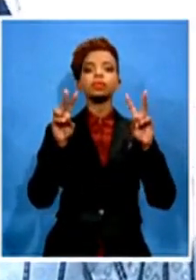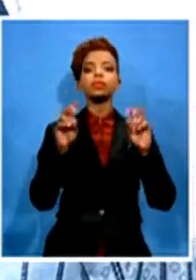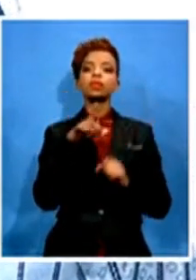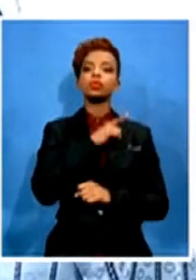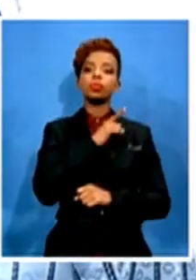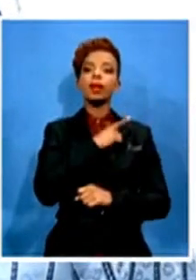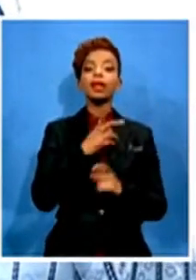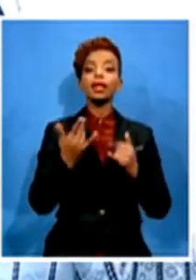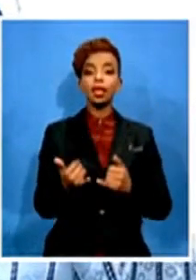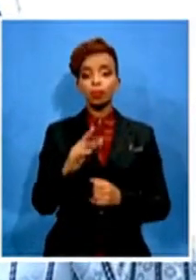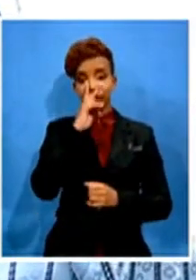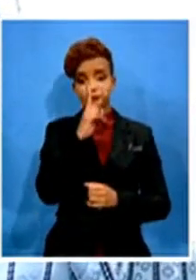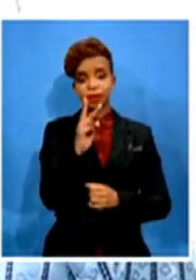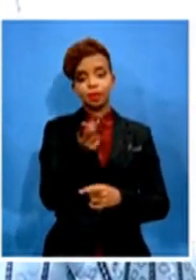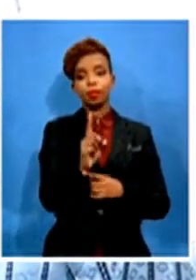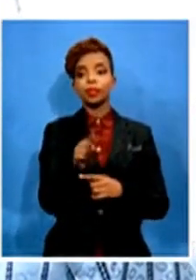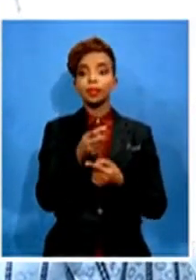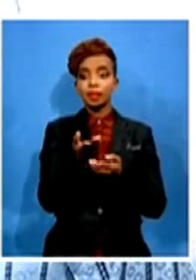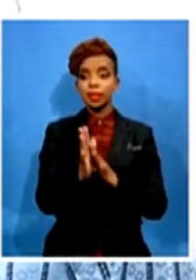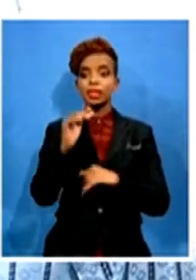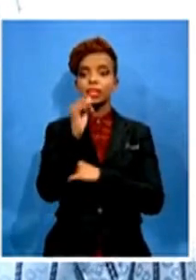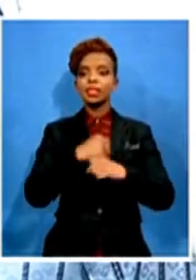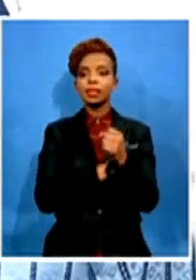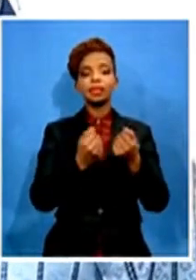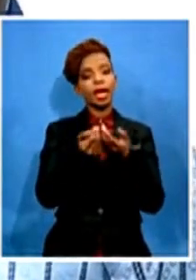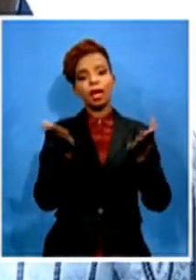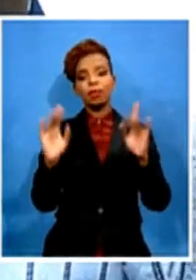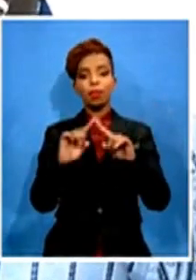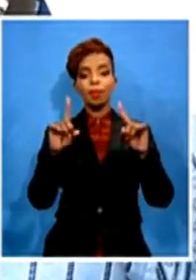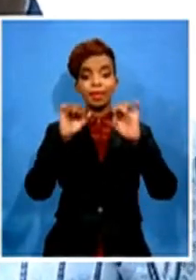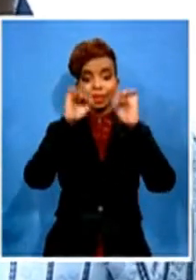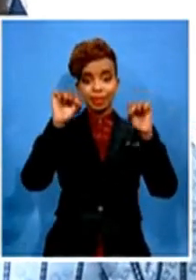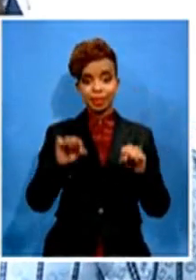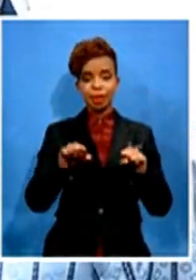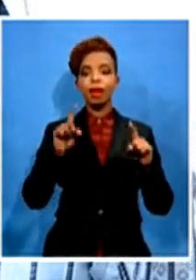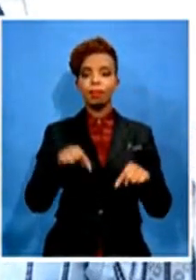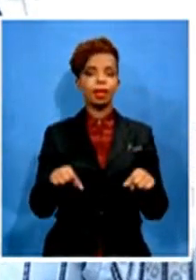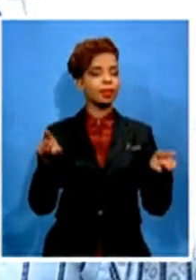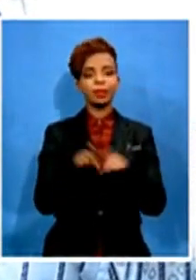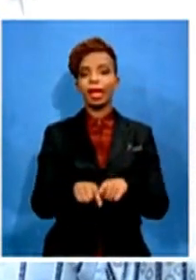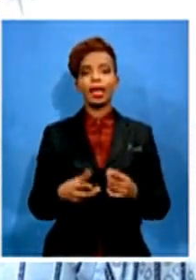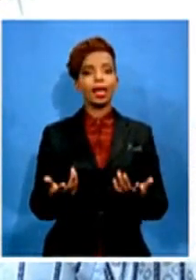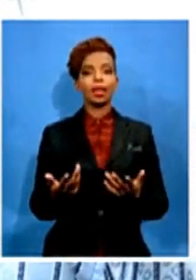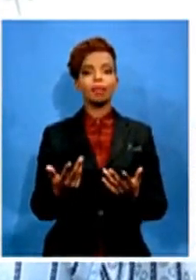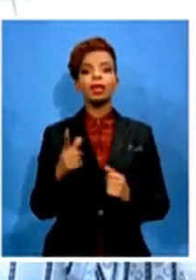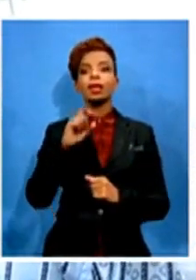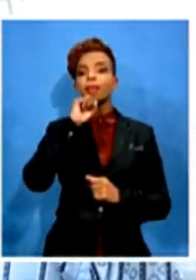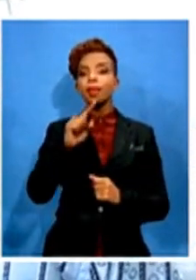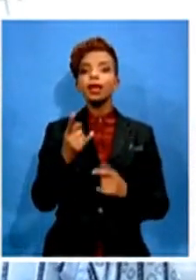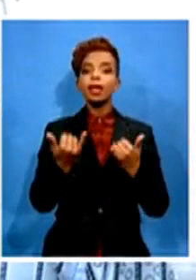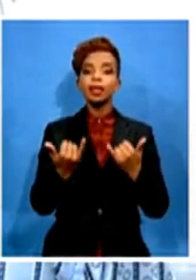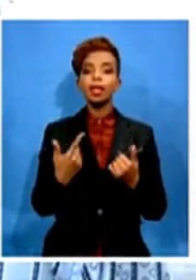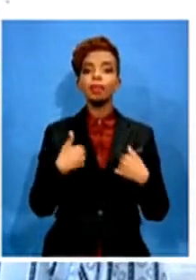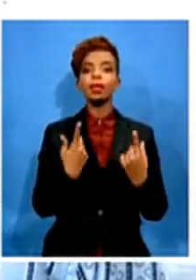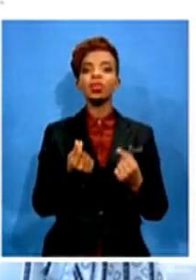the system has got to be the same. That's why, for example, I went to Northdale Hospital, and I make this example